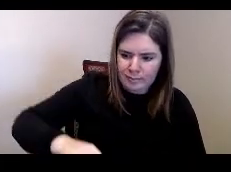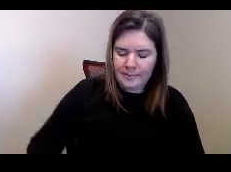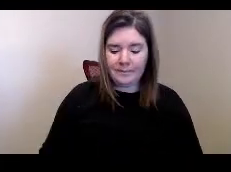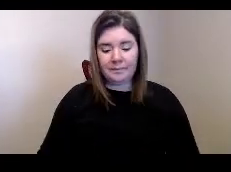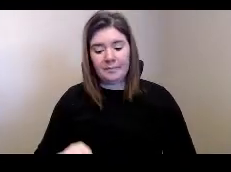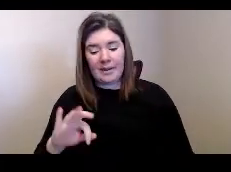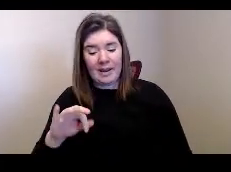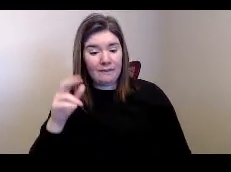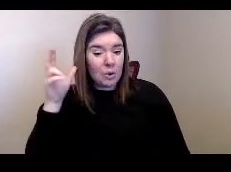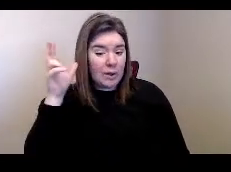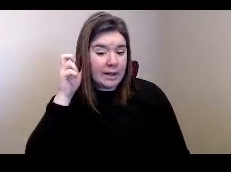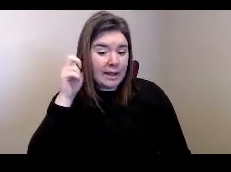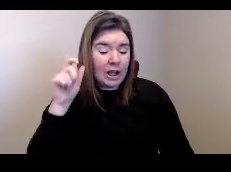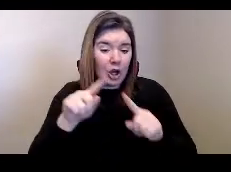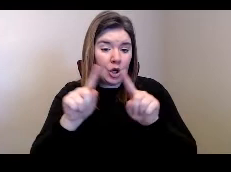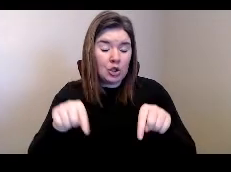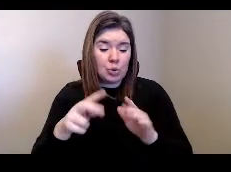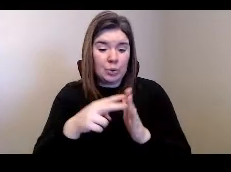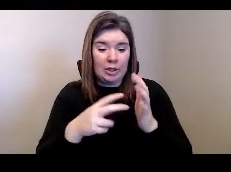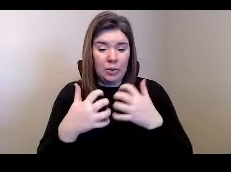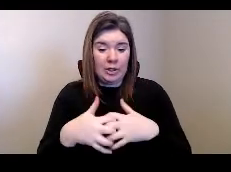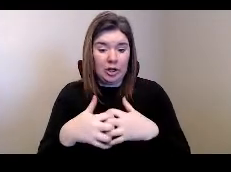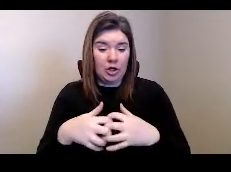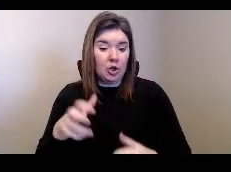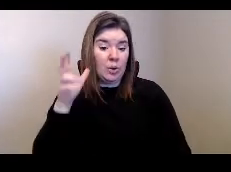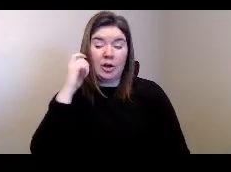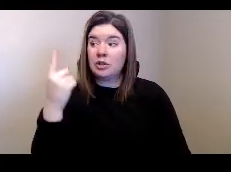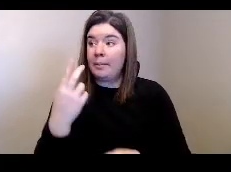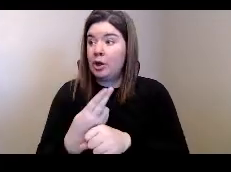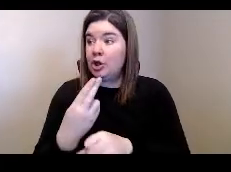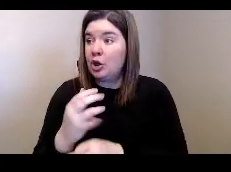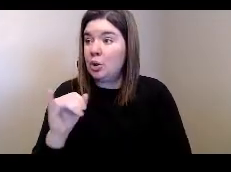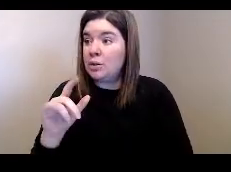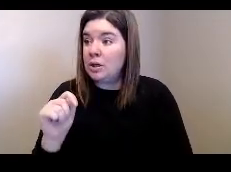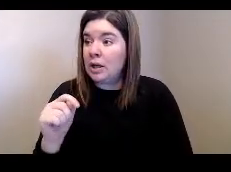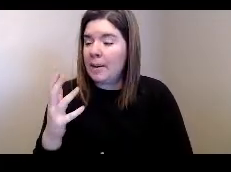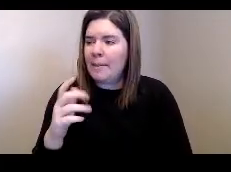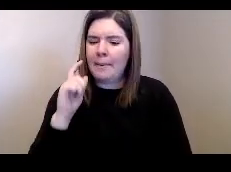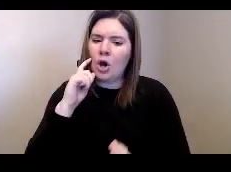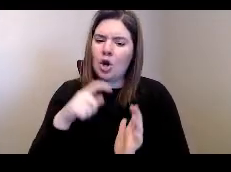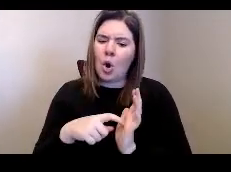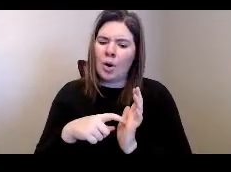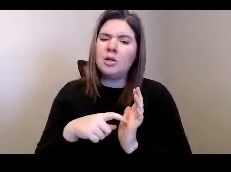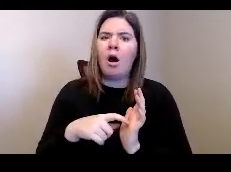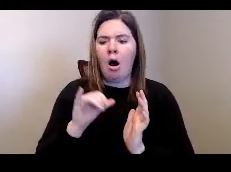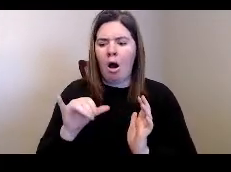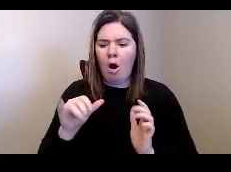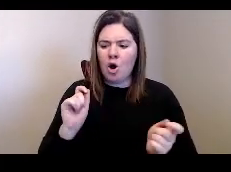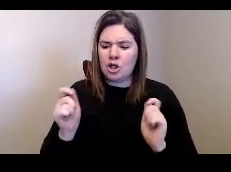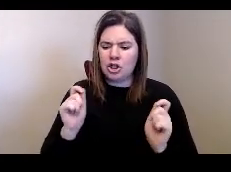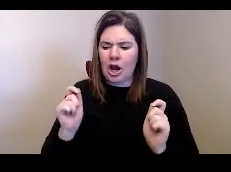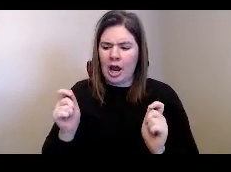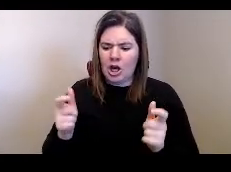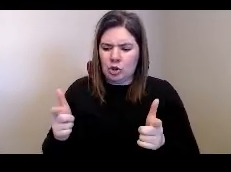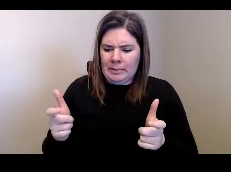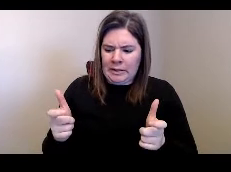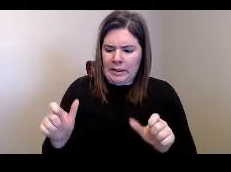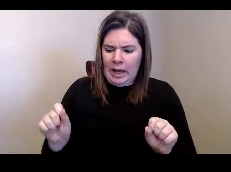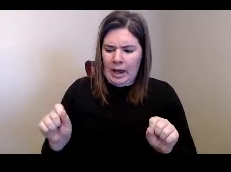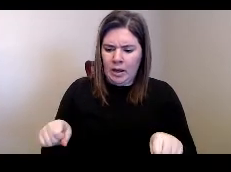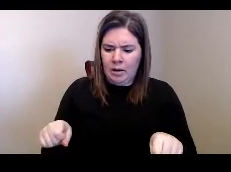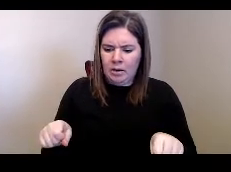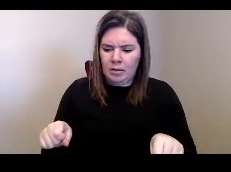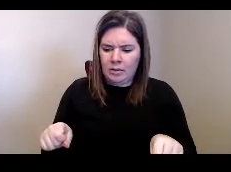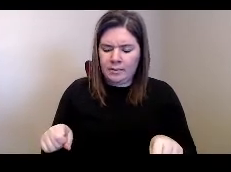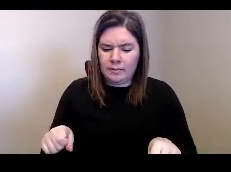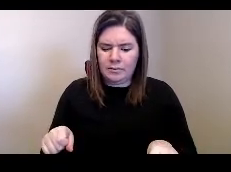reader or someone using a screen reader, you may notice that change in tempo, voice, volume,